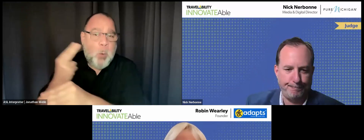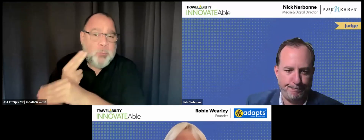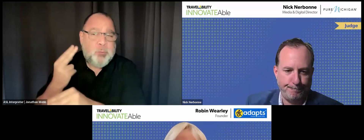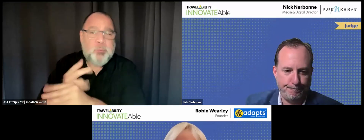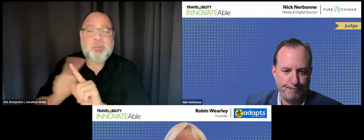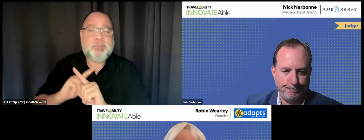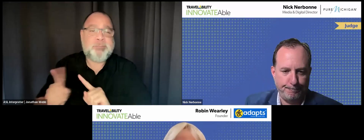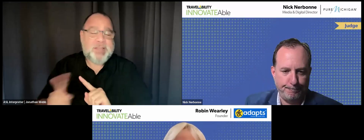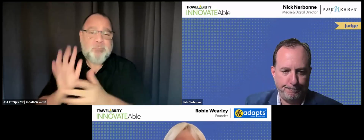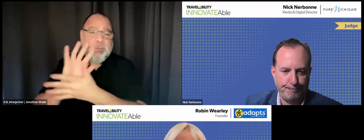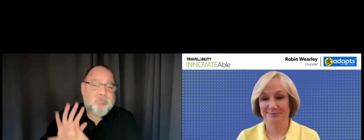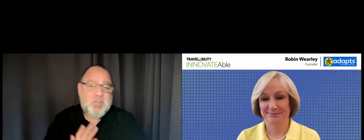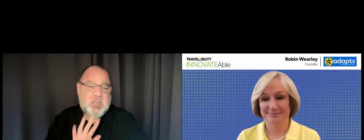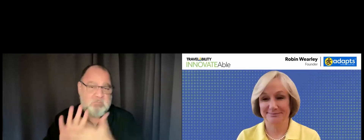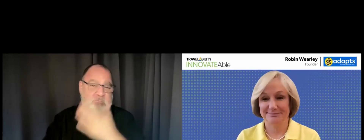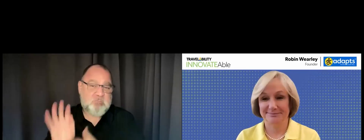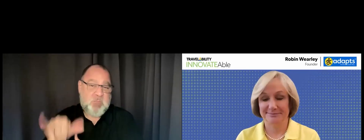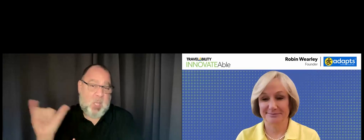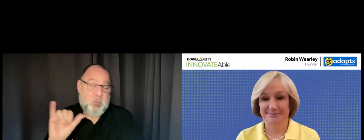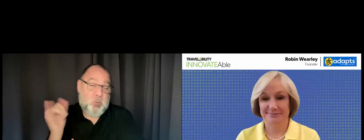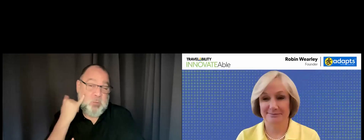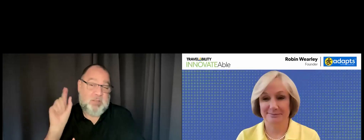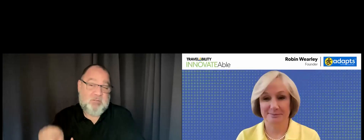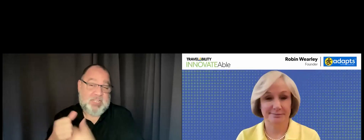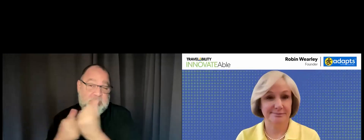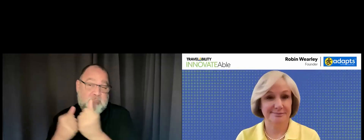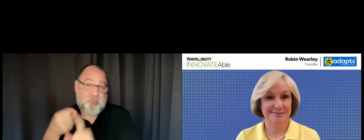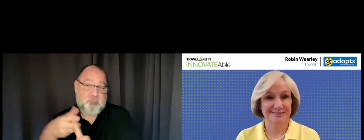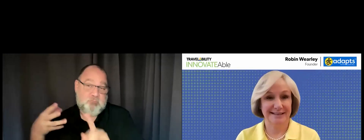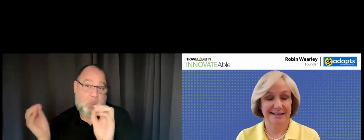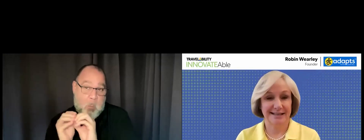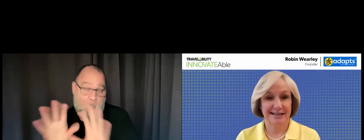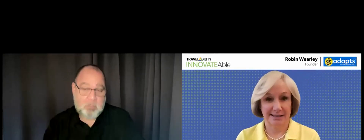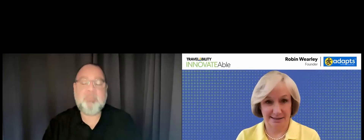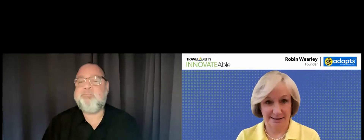thank you. Thank you. Thank you so much.